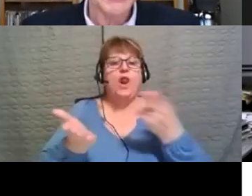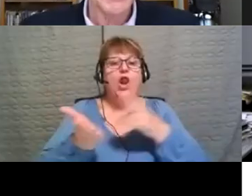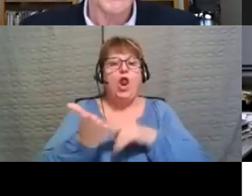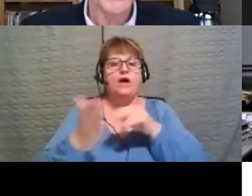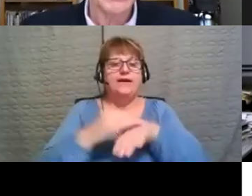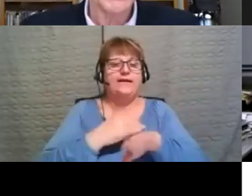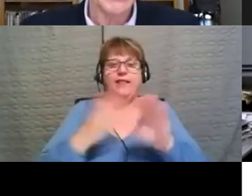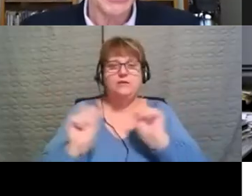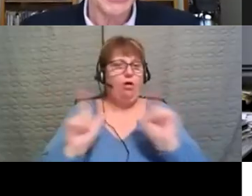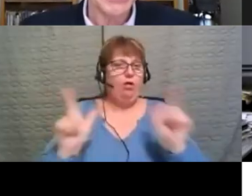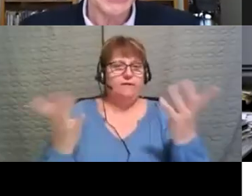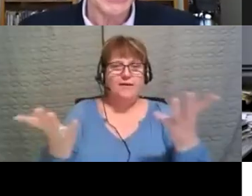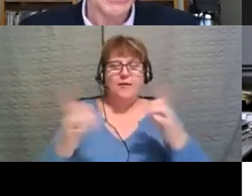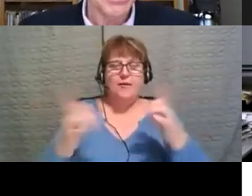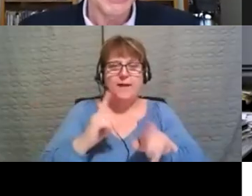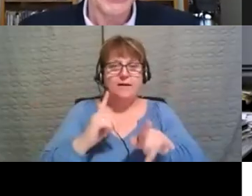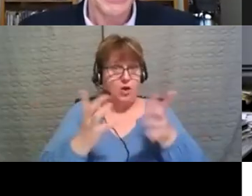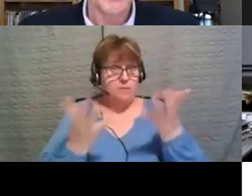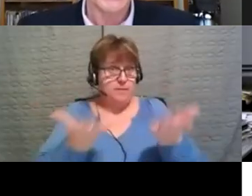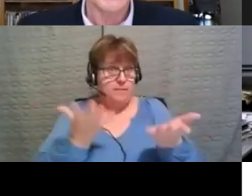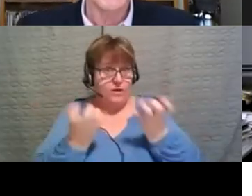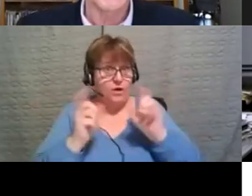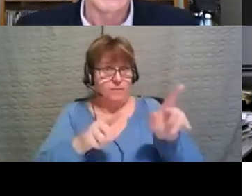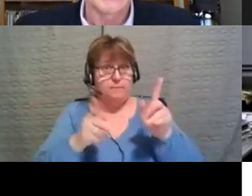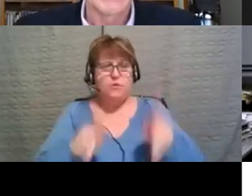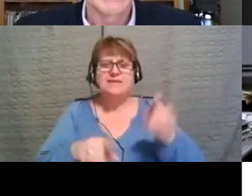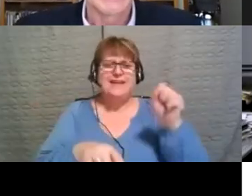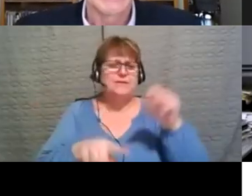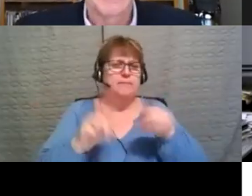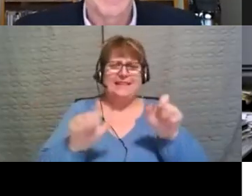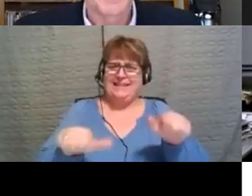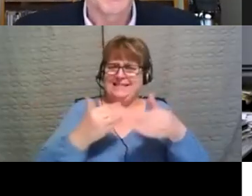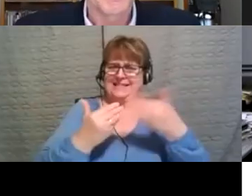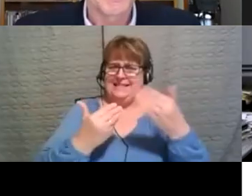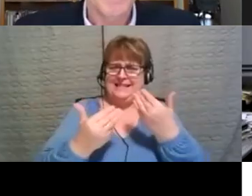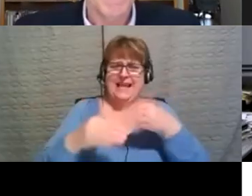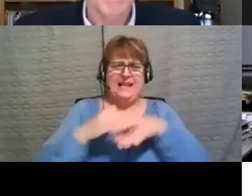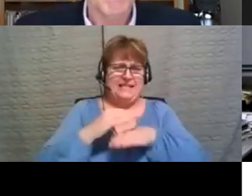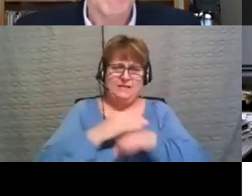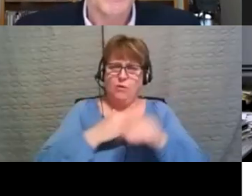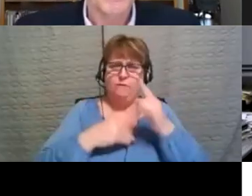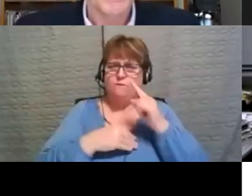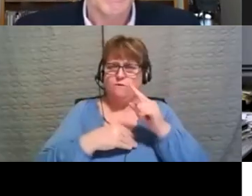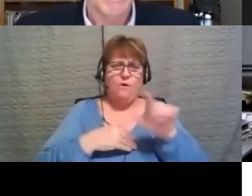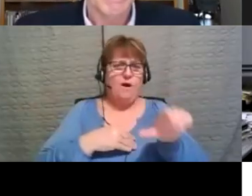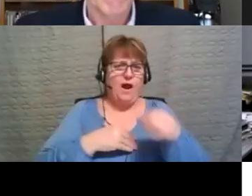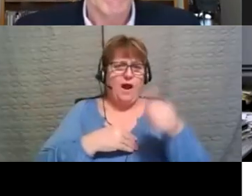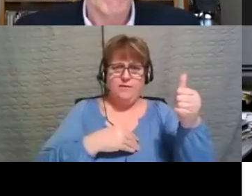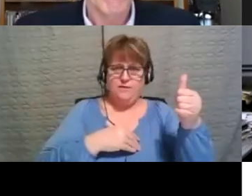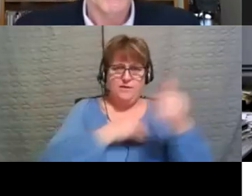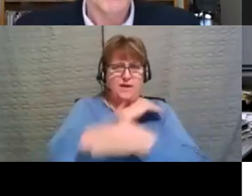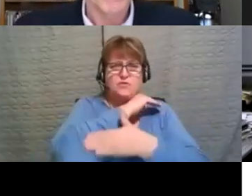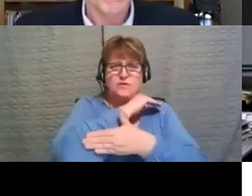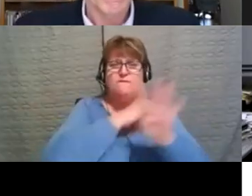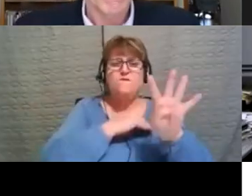but in terms of logistics, you know, this is a whole lot more accessible. Yeah, that's wonderful that you get people from your 40